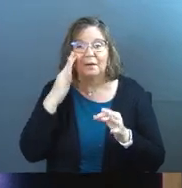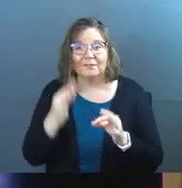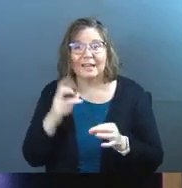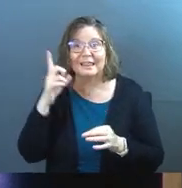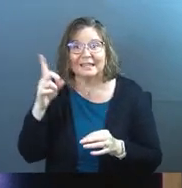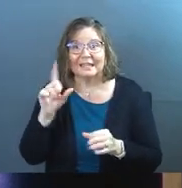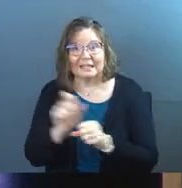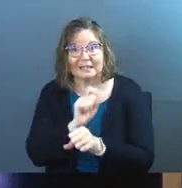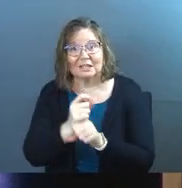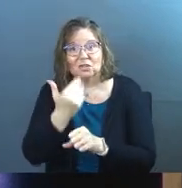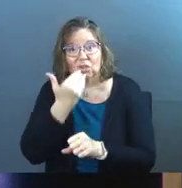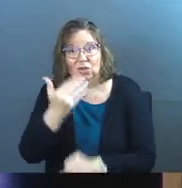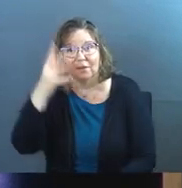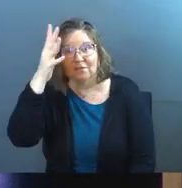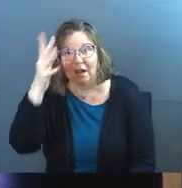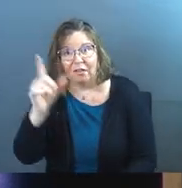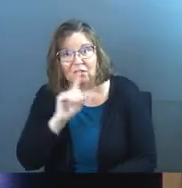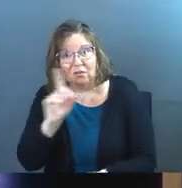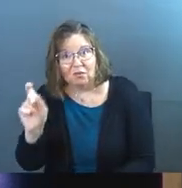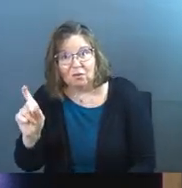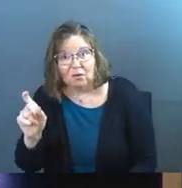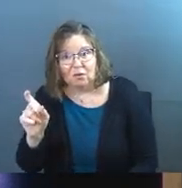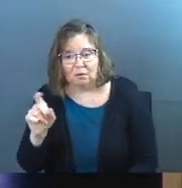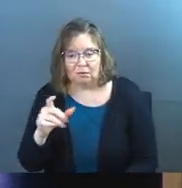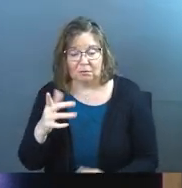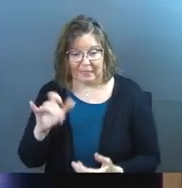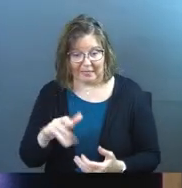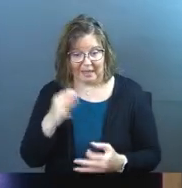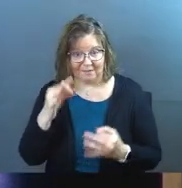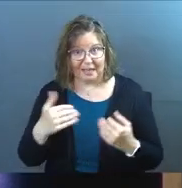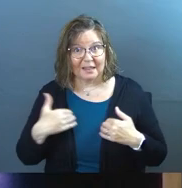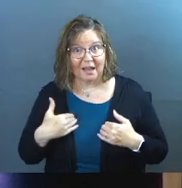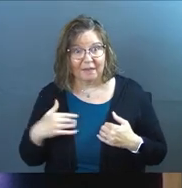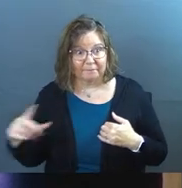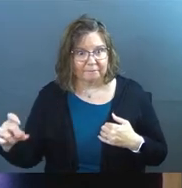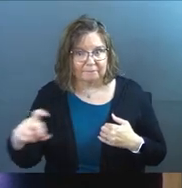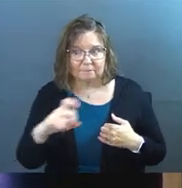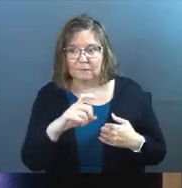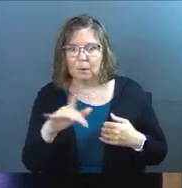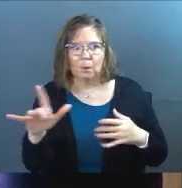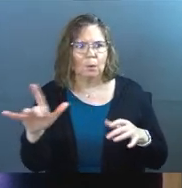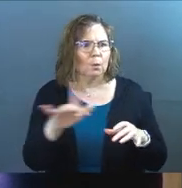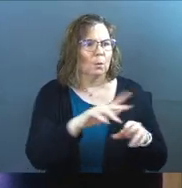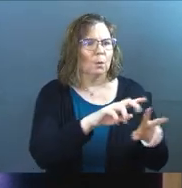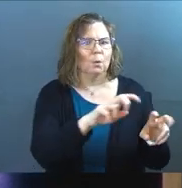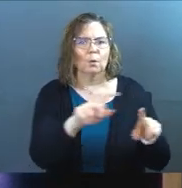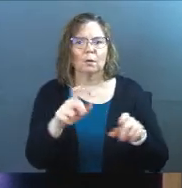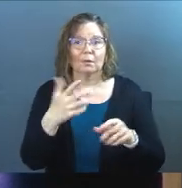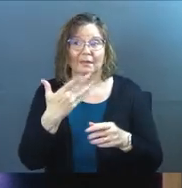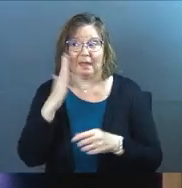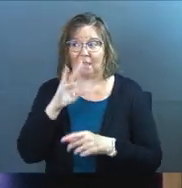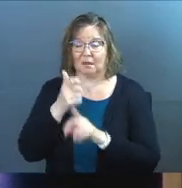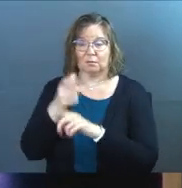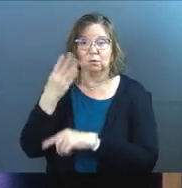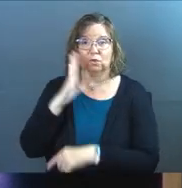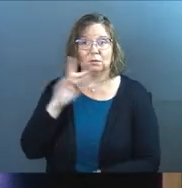faith that he is a good father? Is there that faith even out there that God is